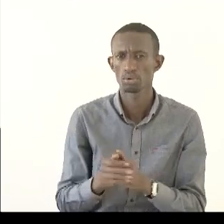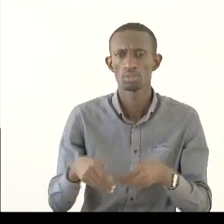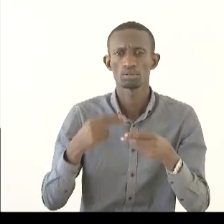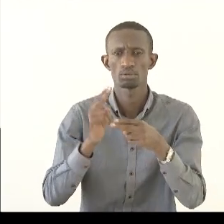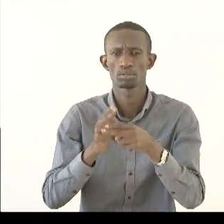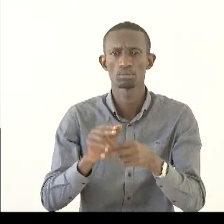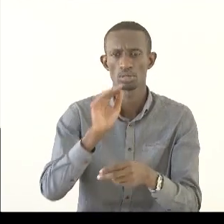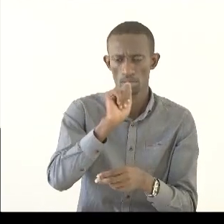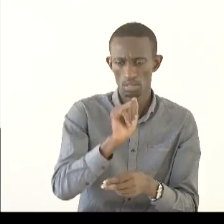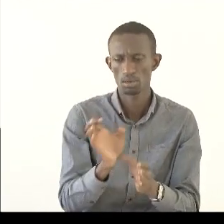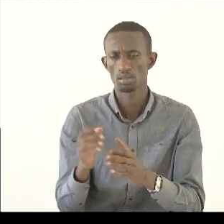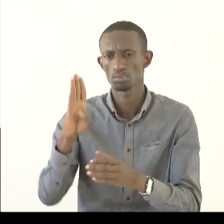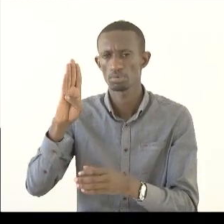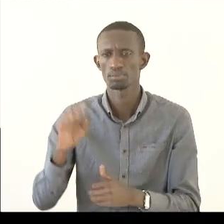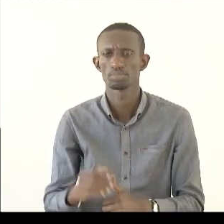A and B.